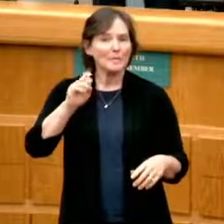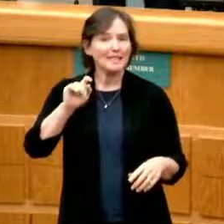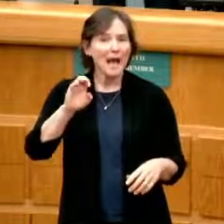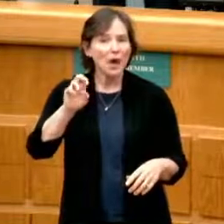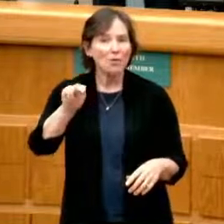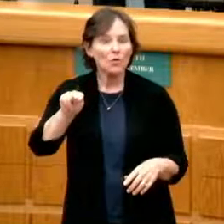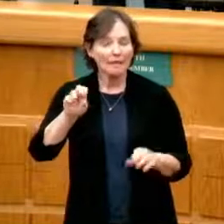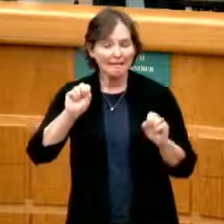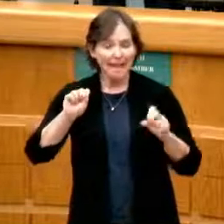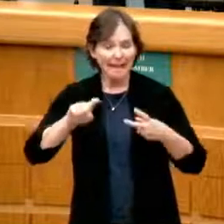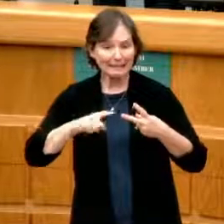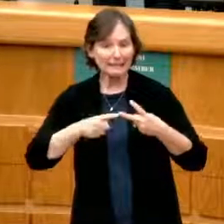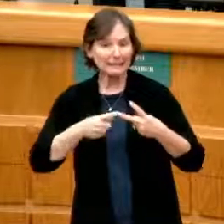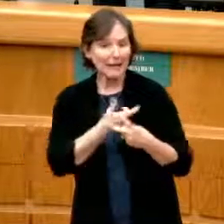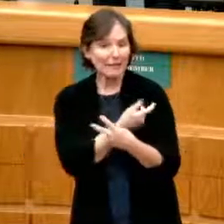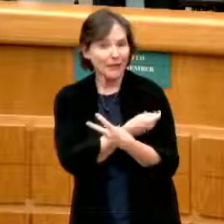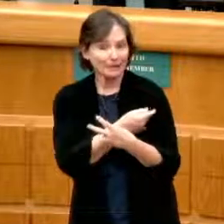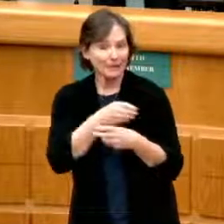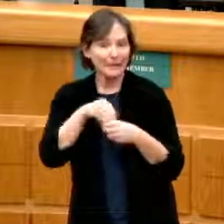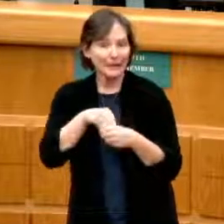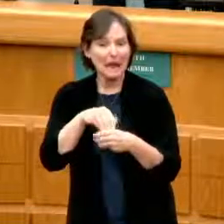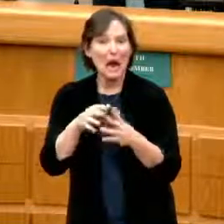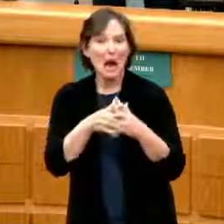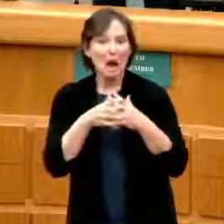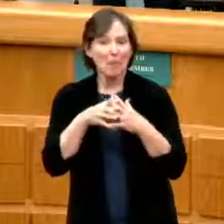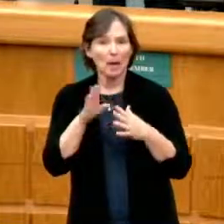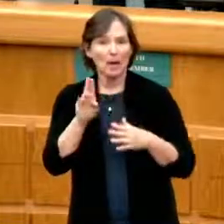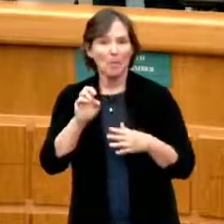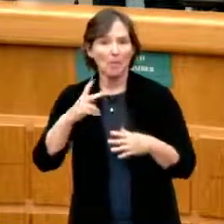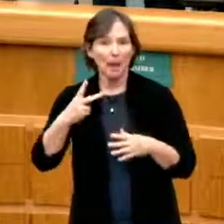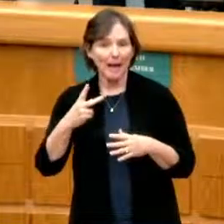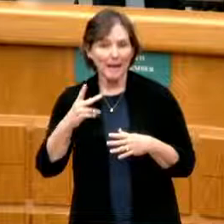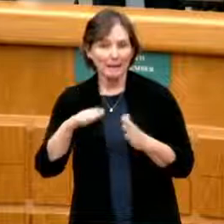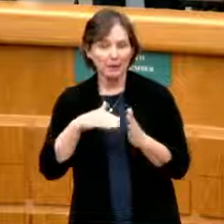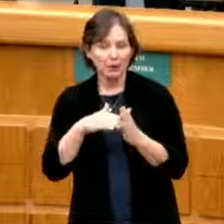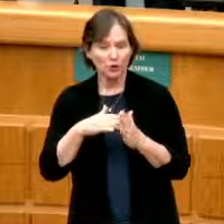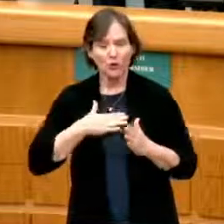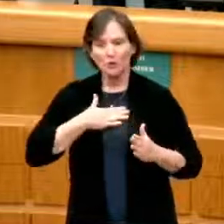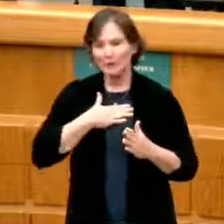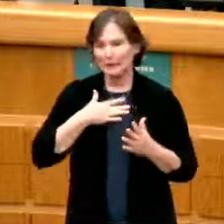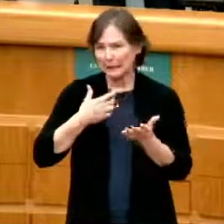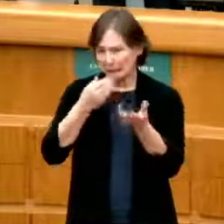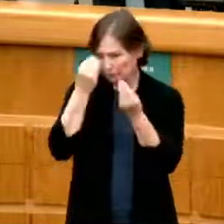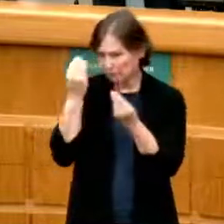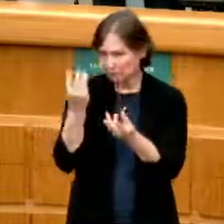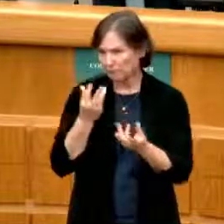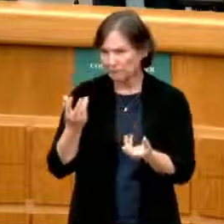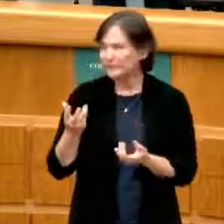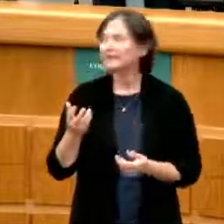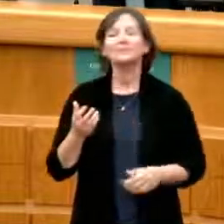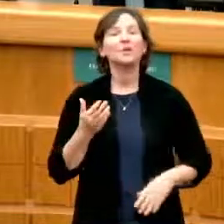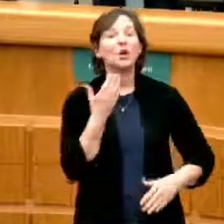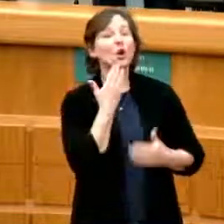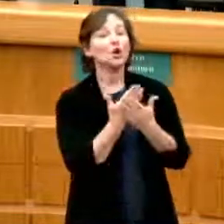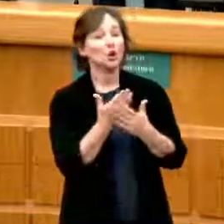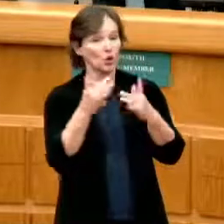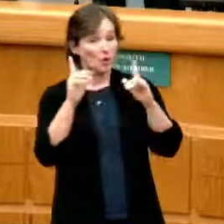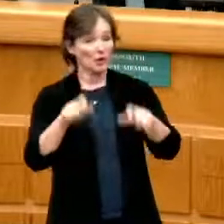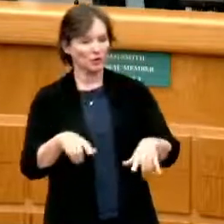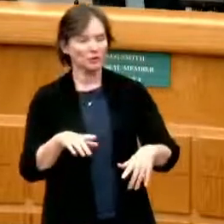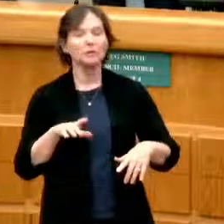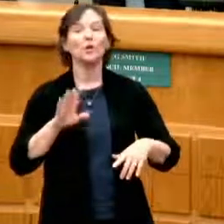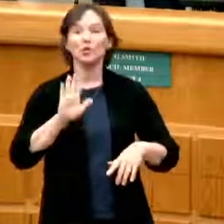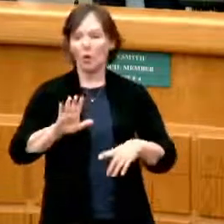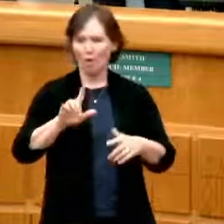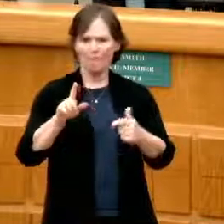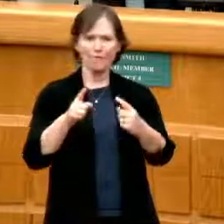second one at the American Bank Center? Can you talk about the two-dose process? Sure, that's a great question. So if you received your first